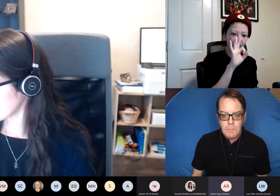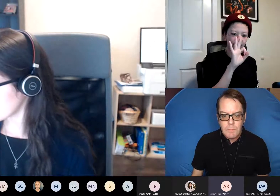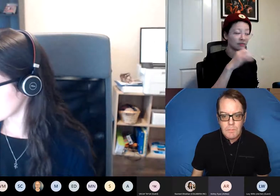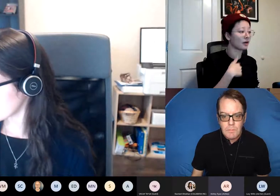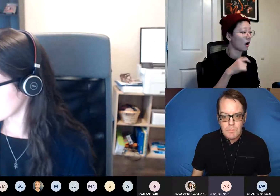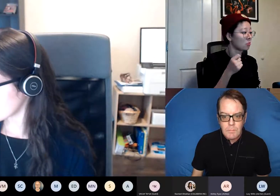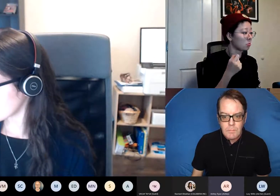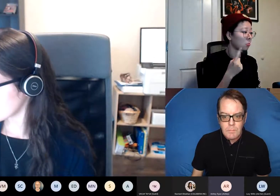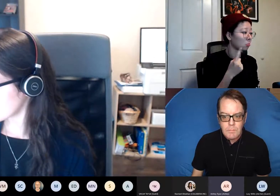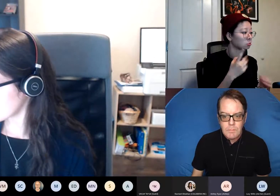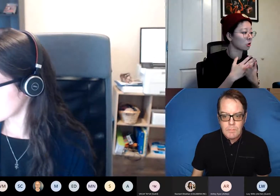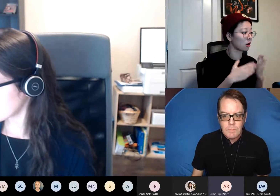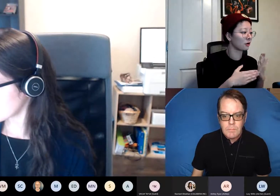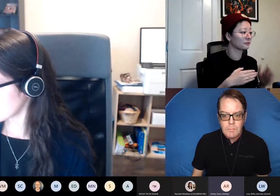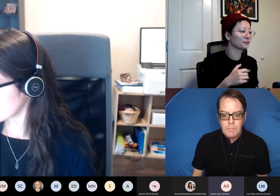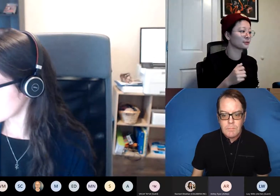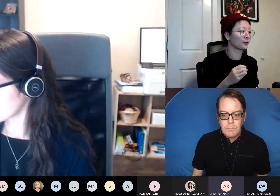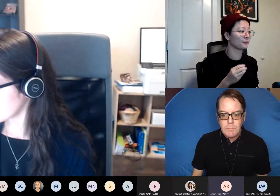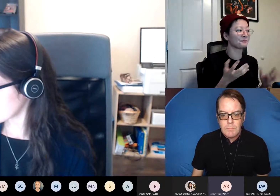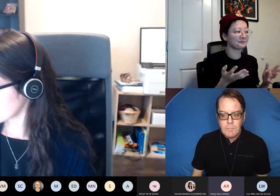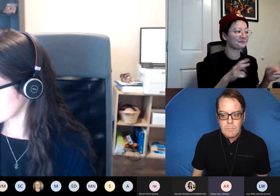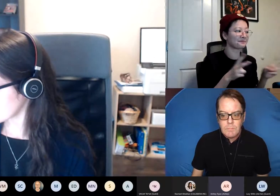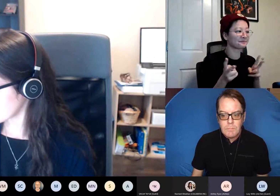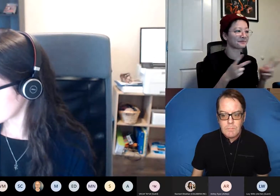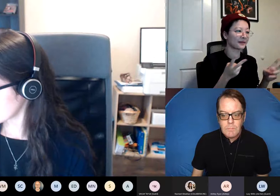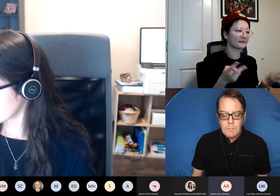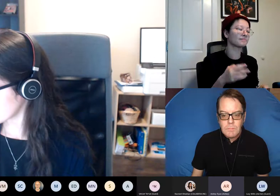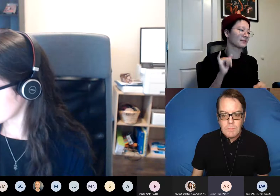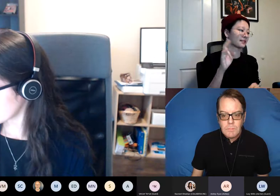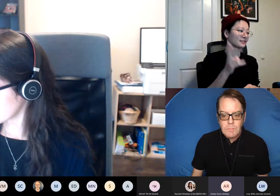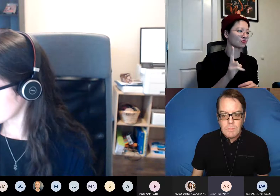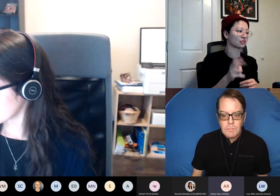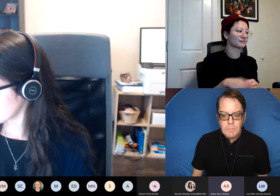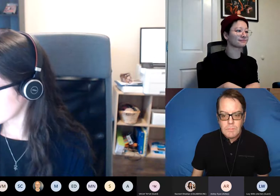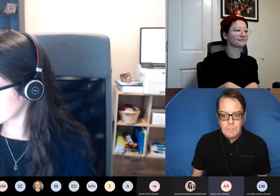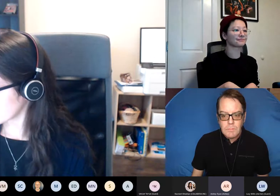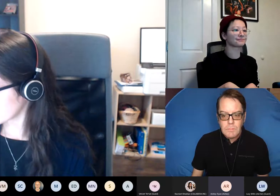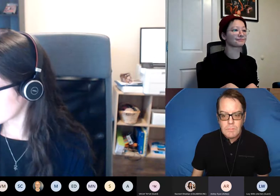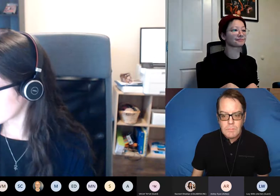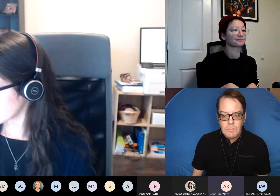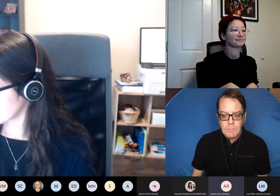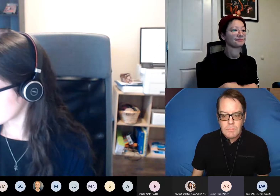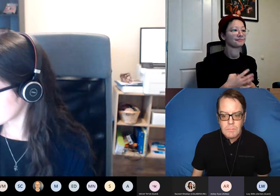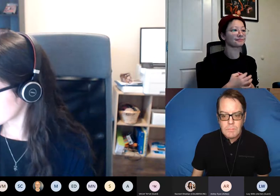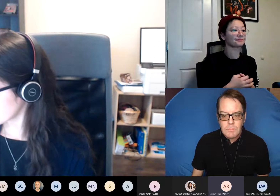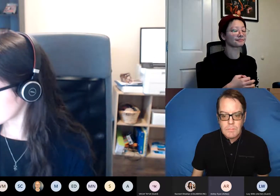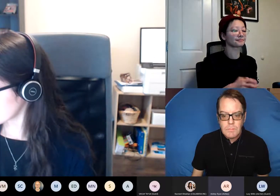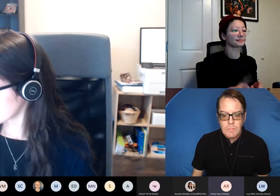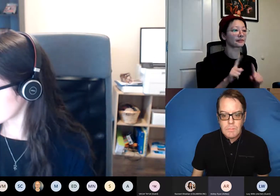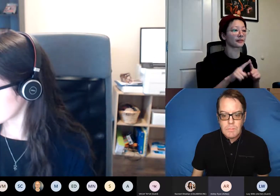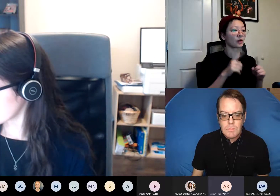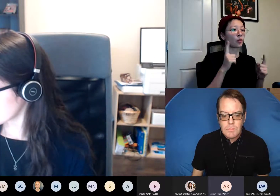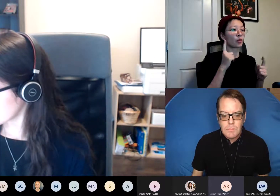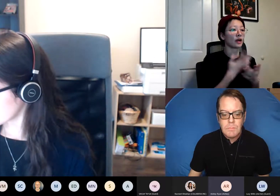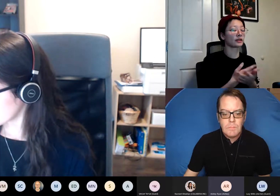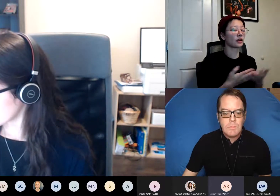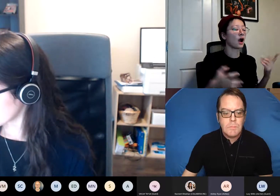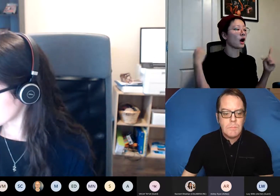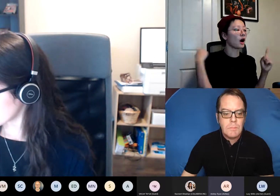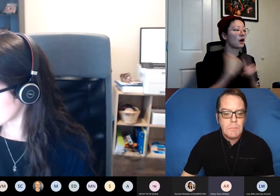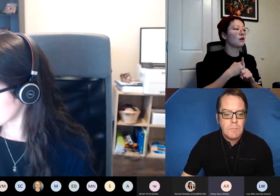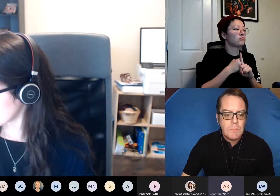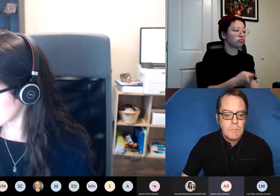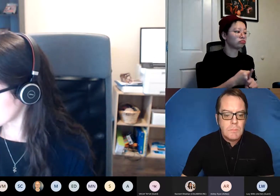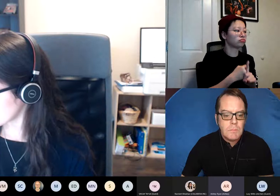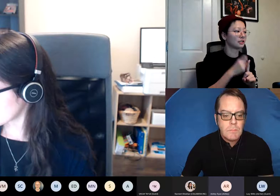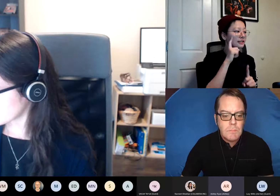Sign Language. So meeting people, deaf people who use LSF, there is a bit of an understanding there just because so many of the signs can